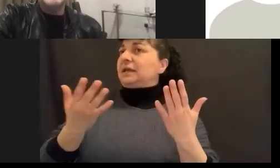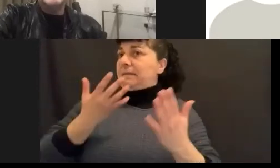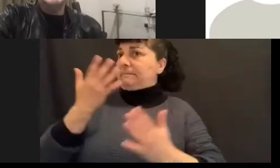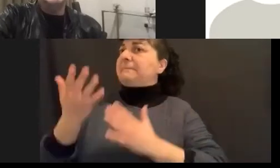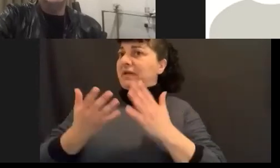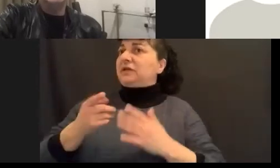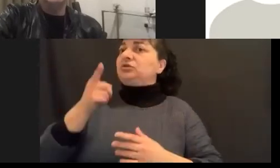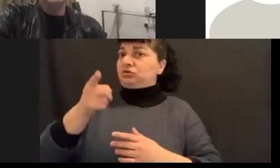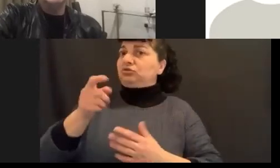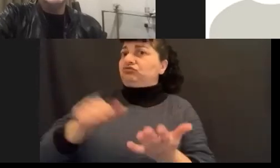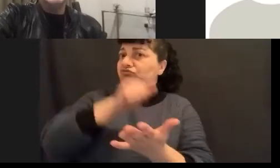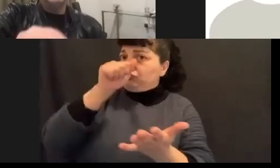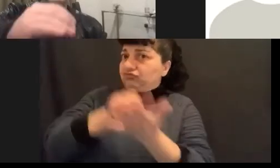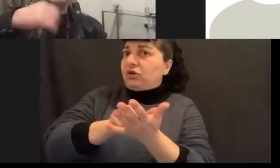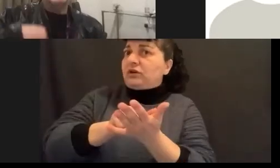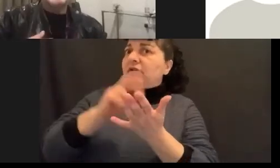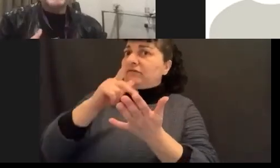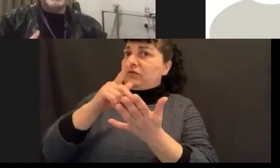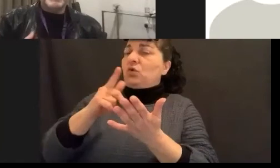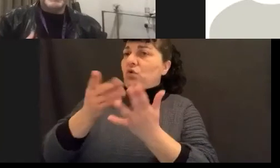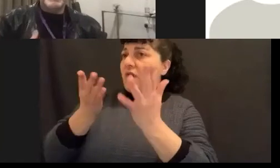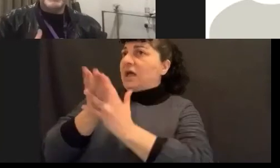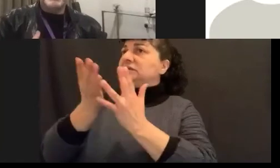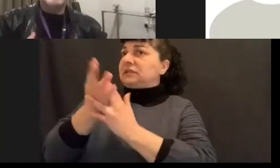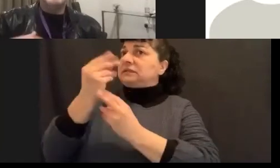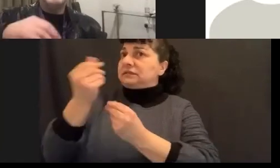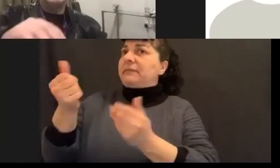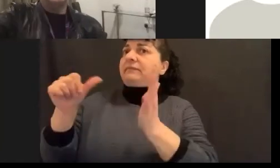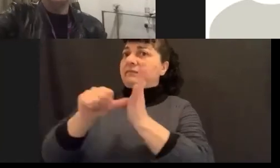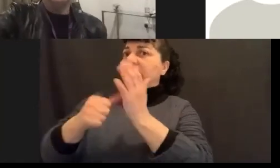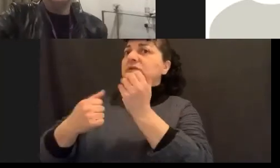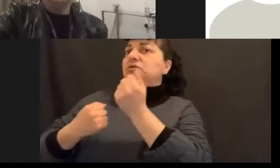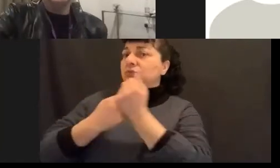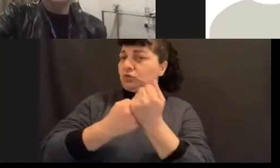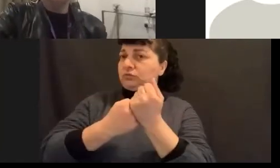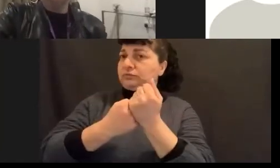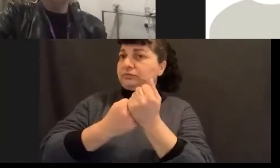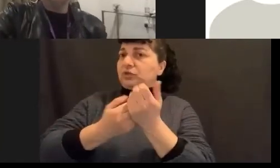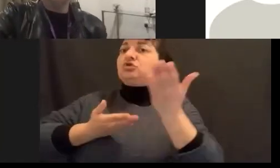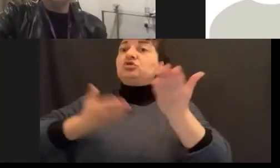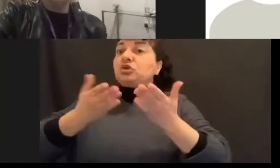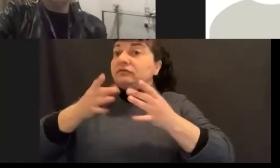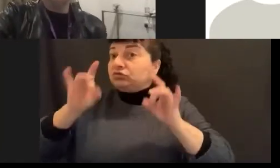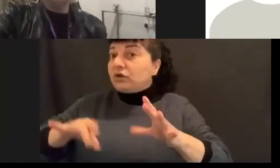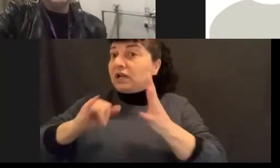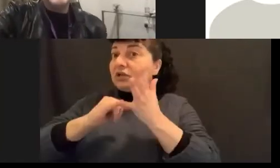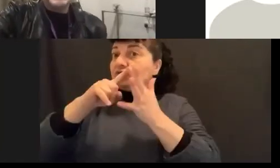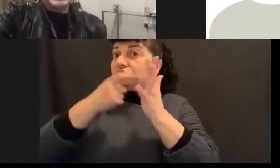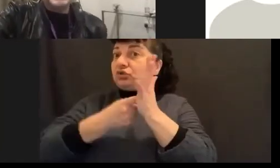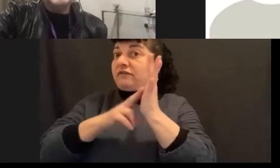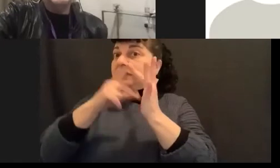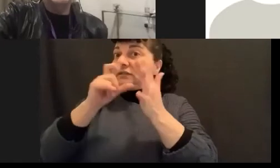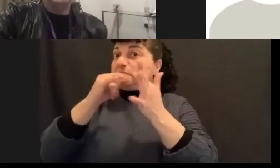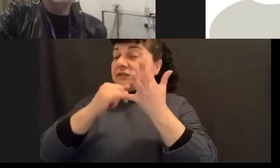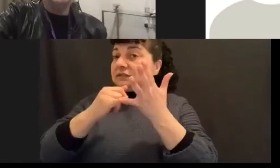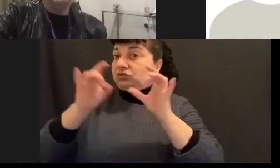have access to support. And Services Australia knows that. So if you're short